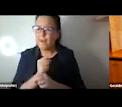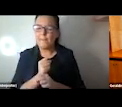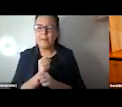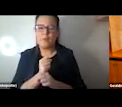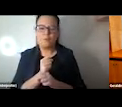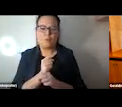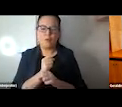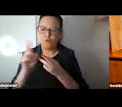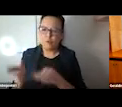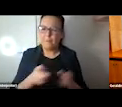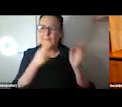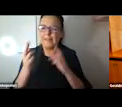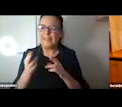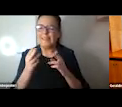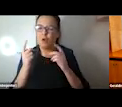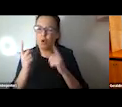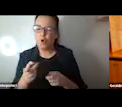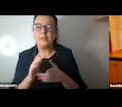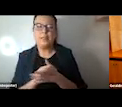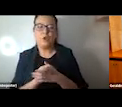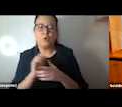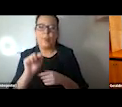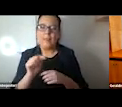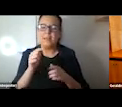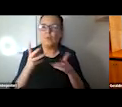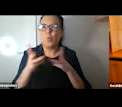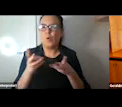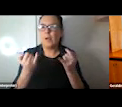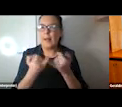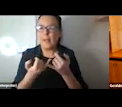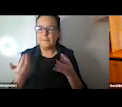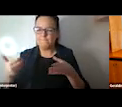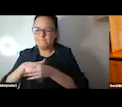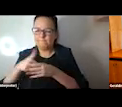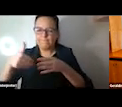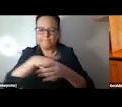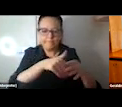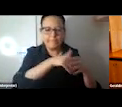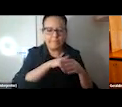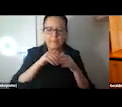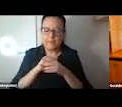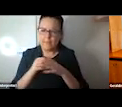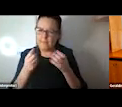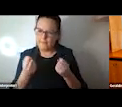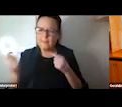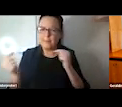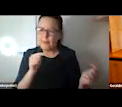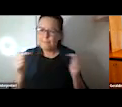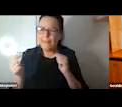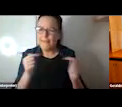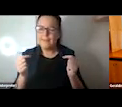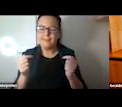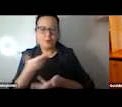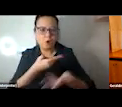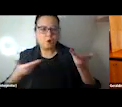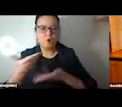think that's the huge part about this. This work is the culmination of debate and discussion, not just in Ireland,